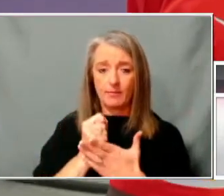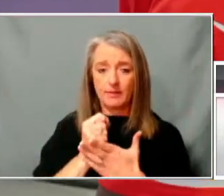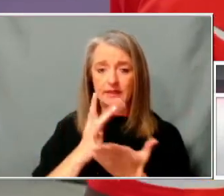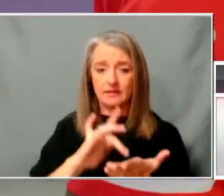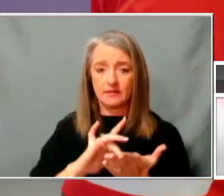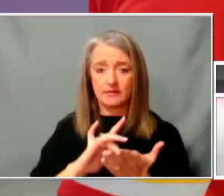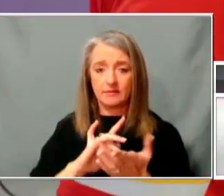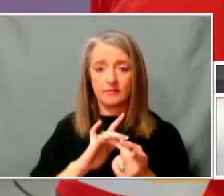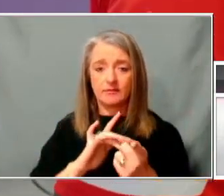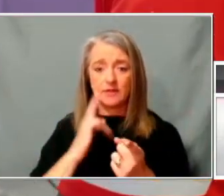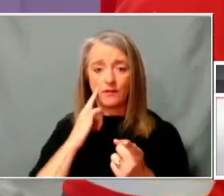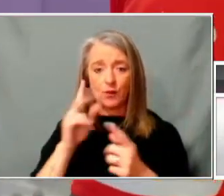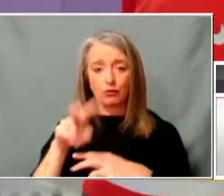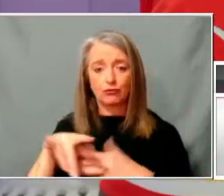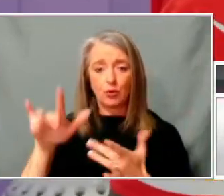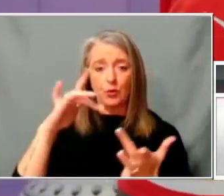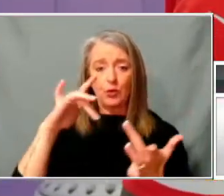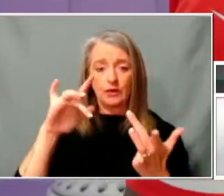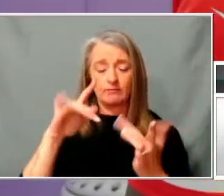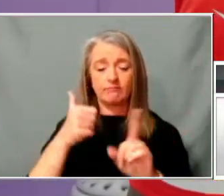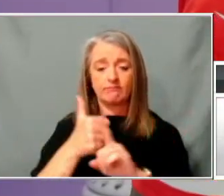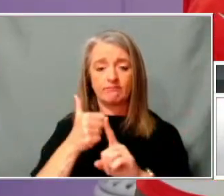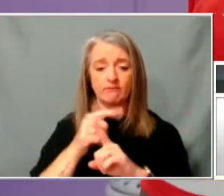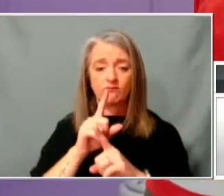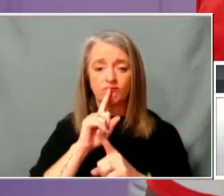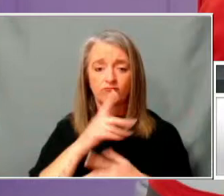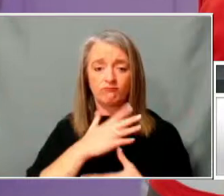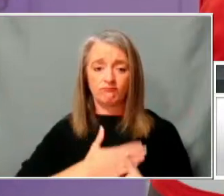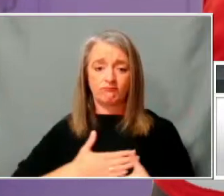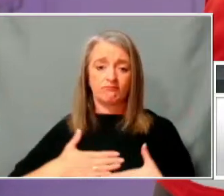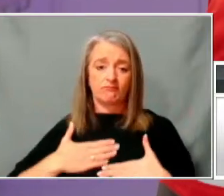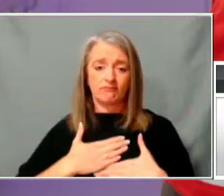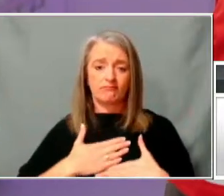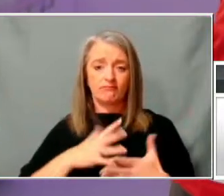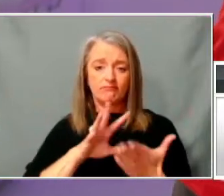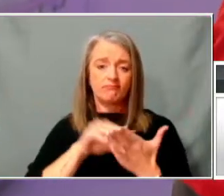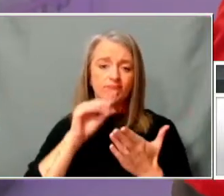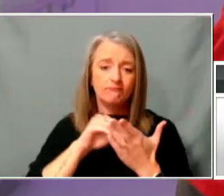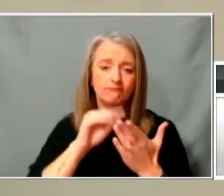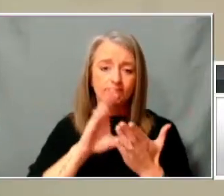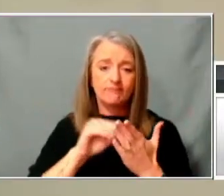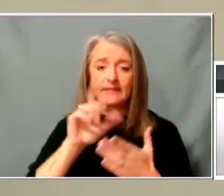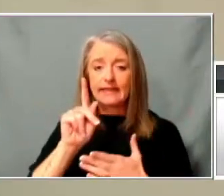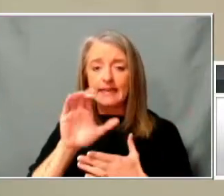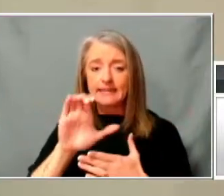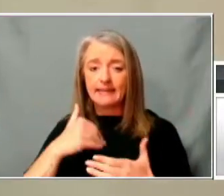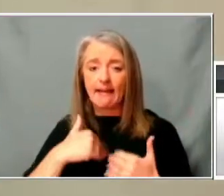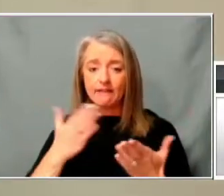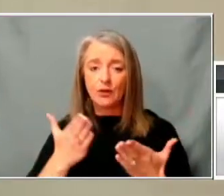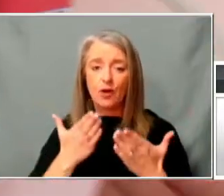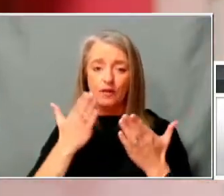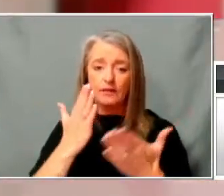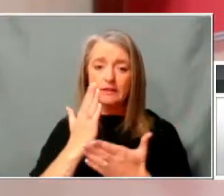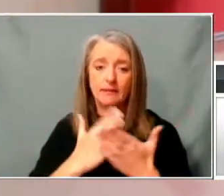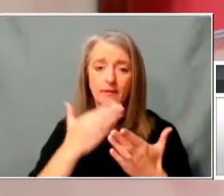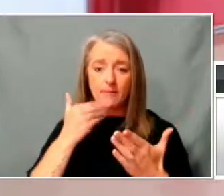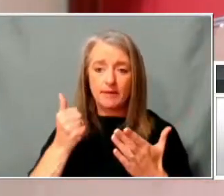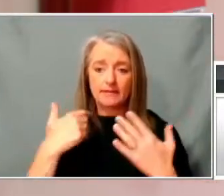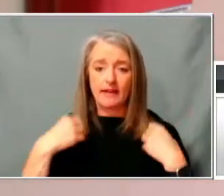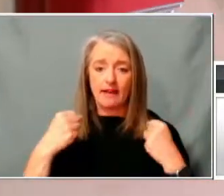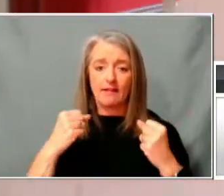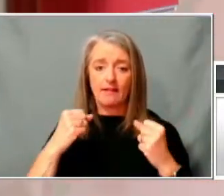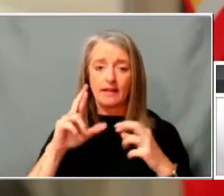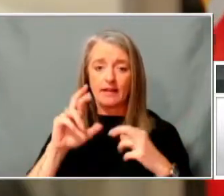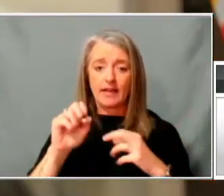Cancer Center for a tour. He says he's really enjoying getting to know what Kansas City has to offer, including some of the best health care in the